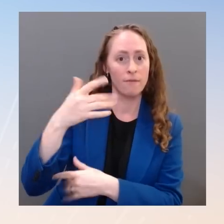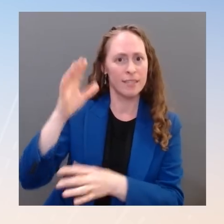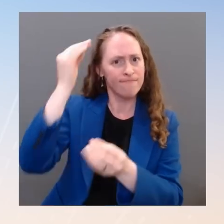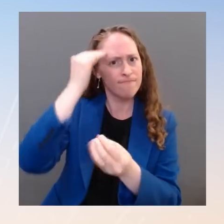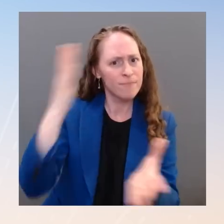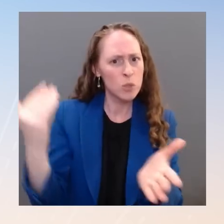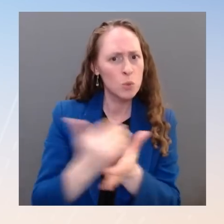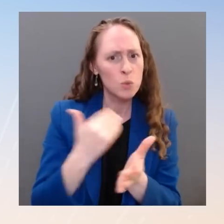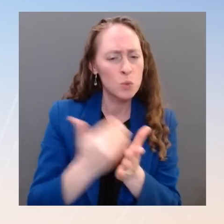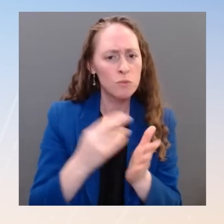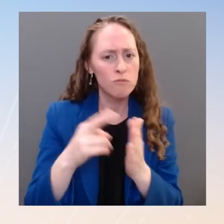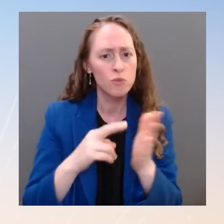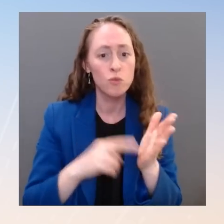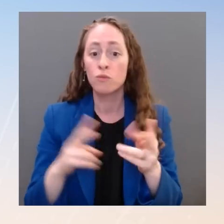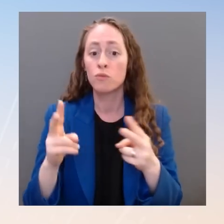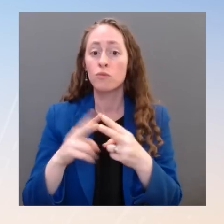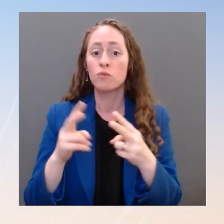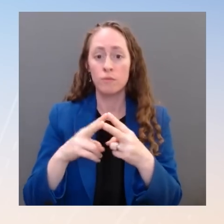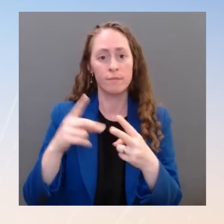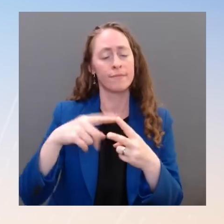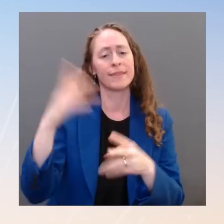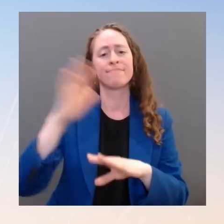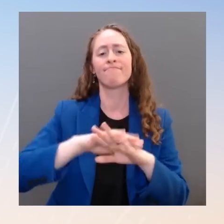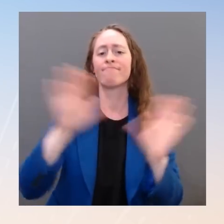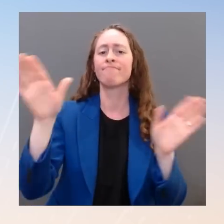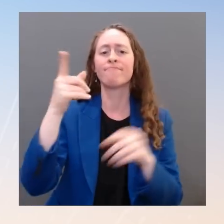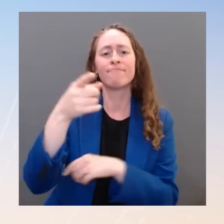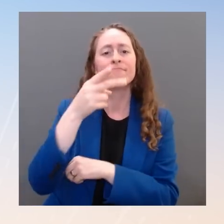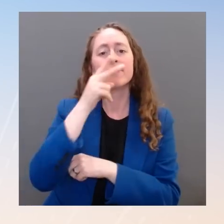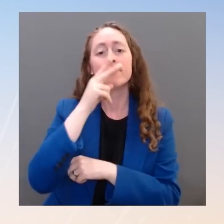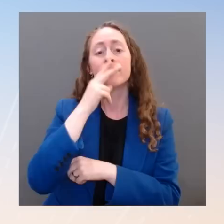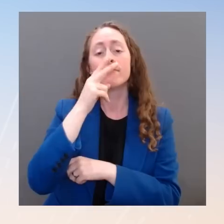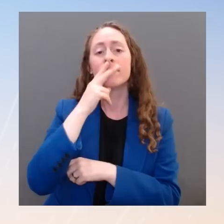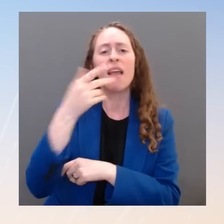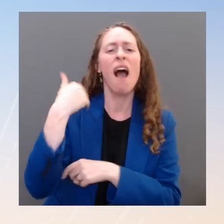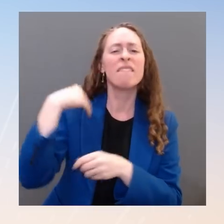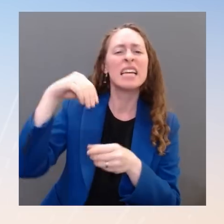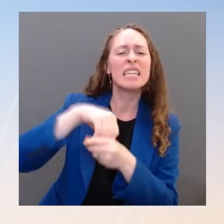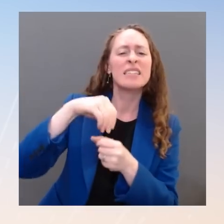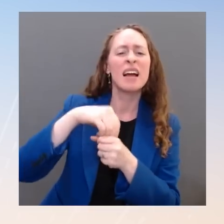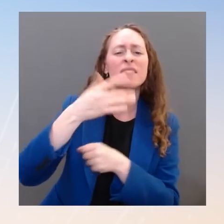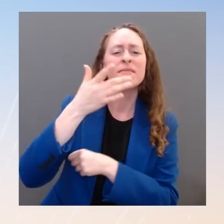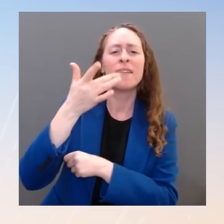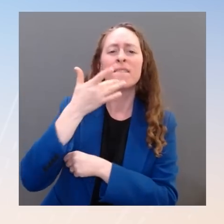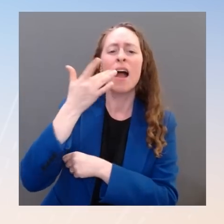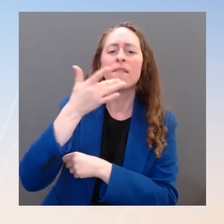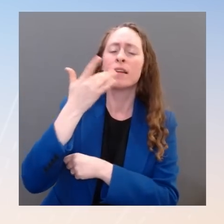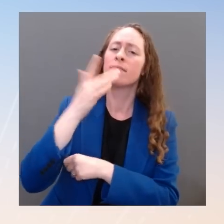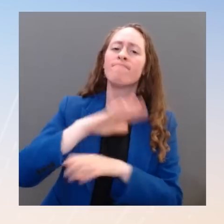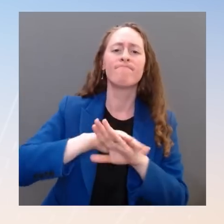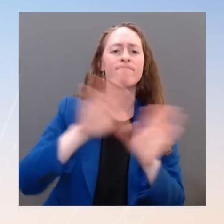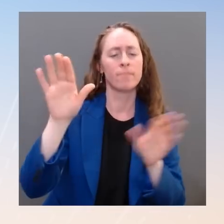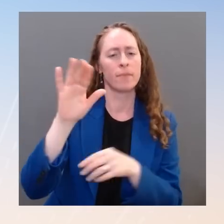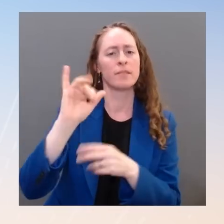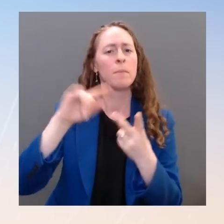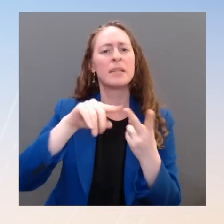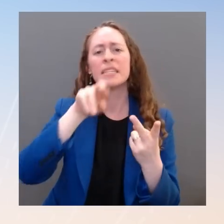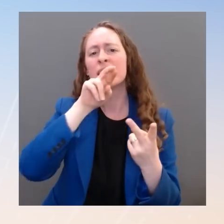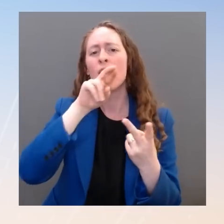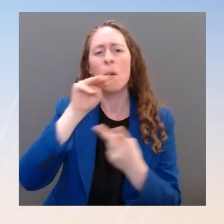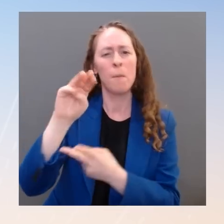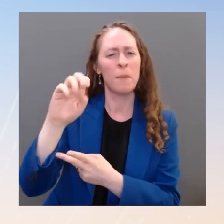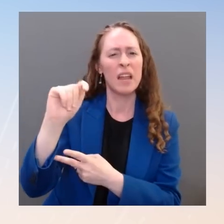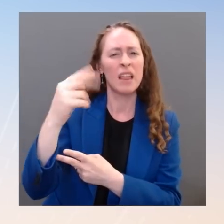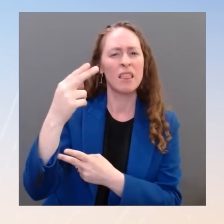flavored cigars. The rules announced today would enforce regulations related to what stores sell and what companies manufacture